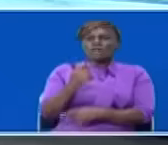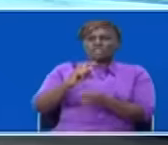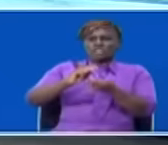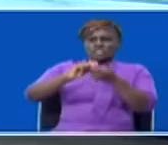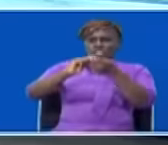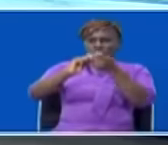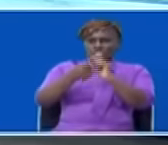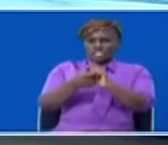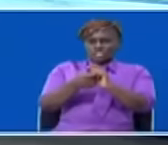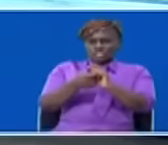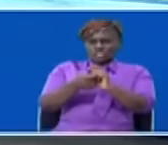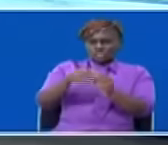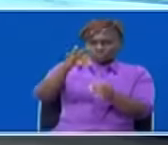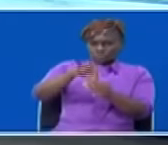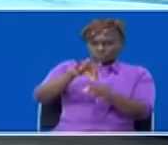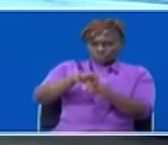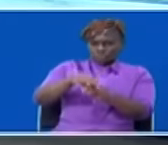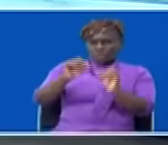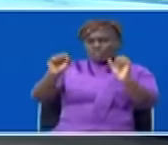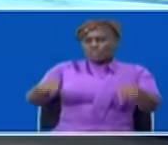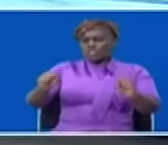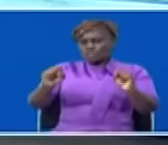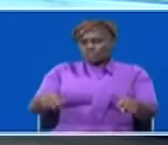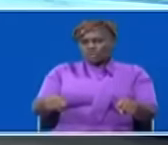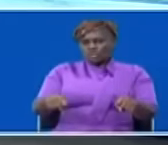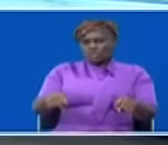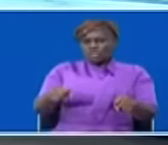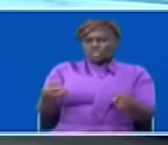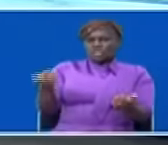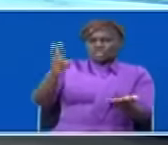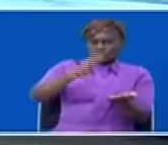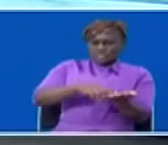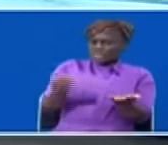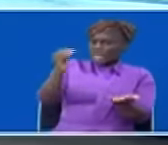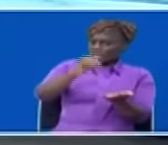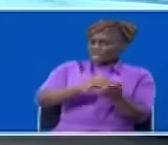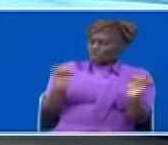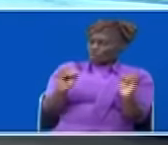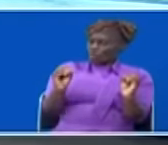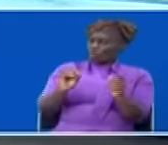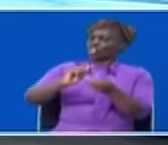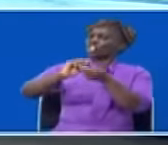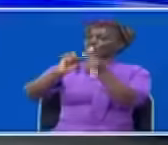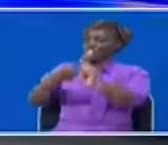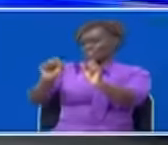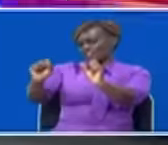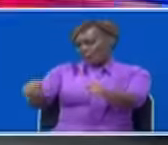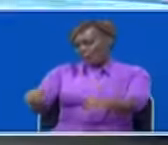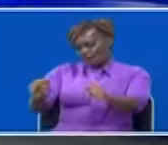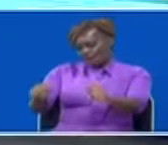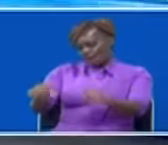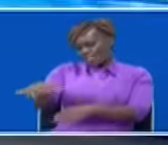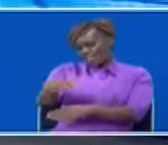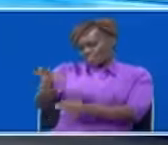change your polling station. Yes, it is possible. You won't be registering again. You will simply be changing your voting or